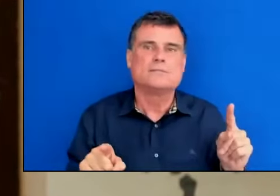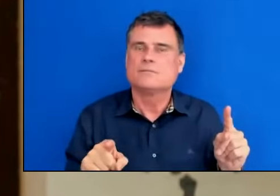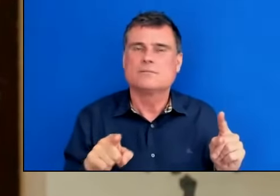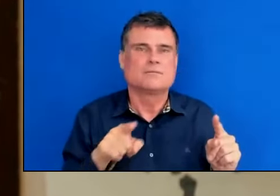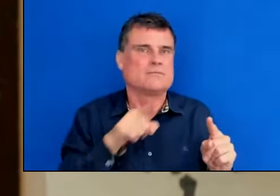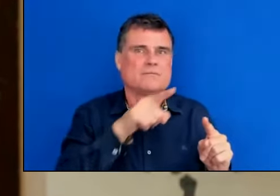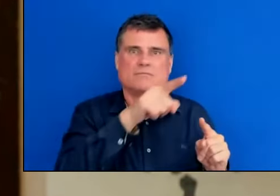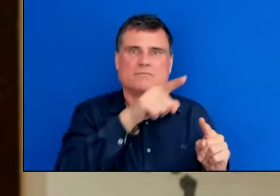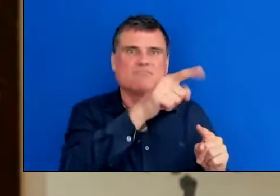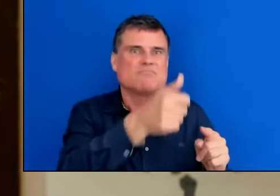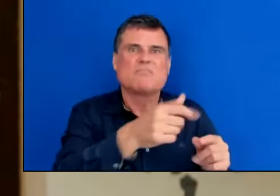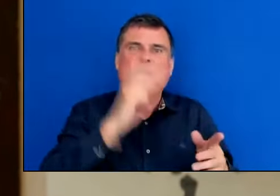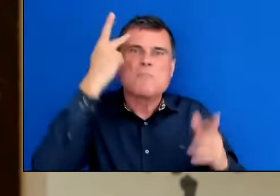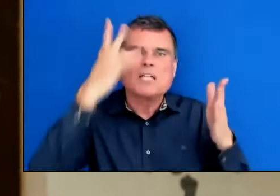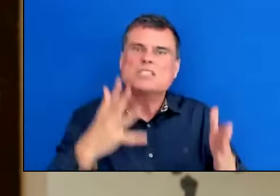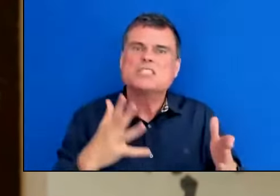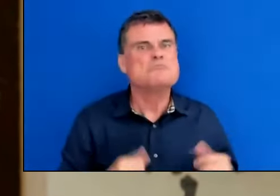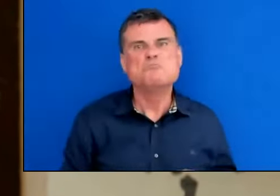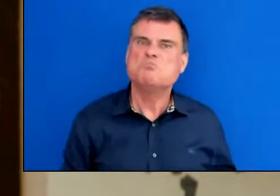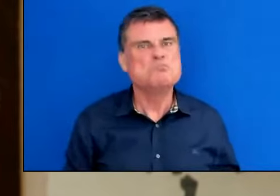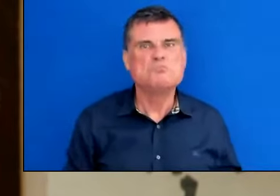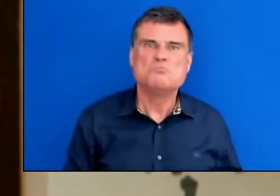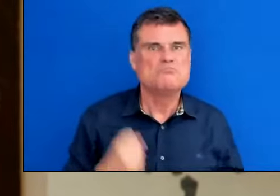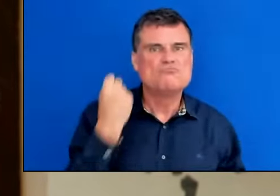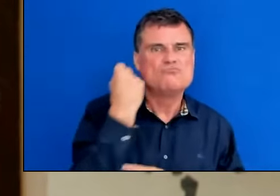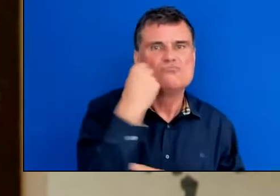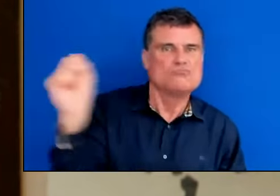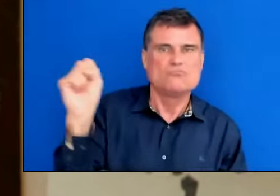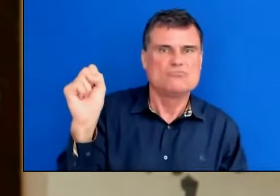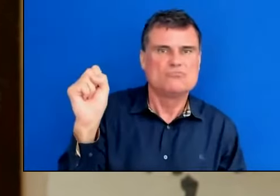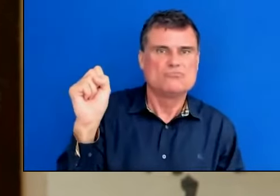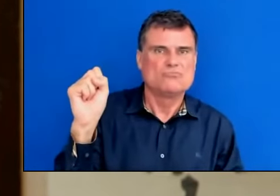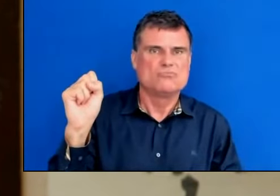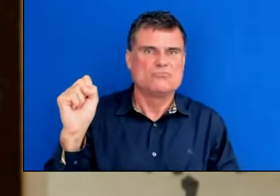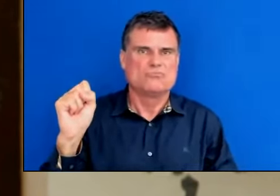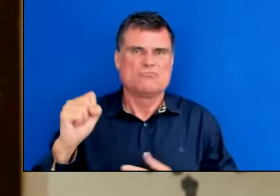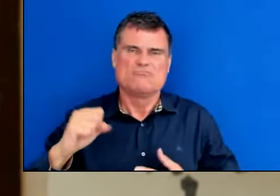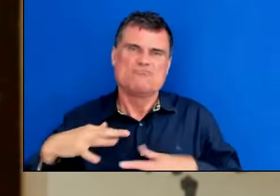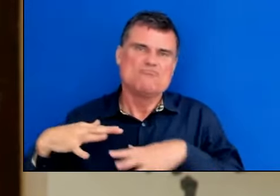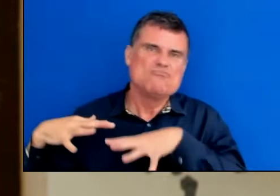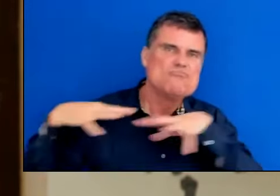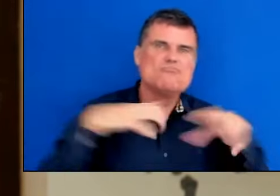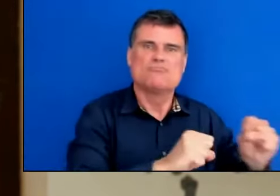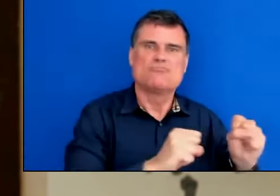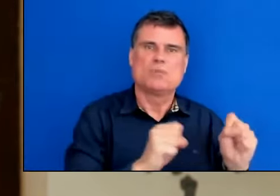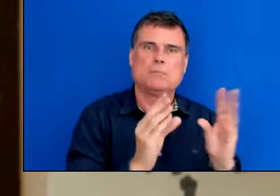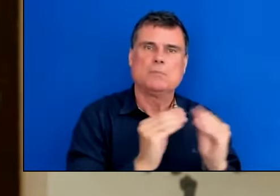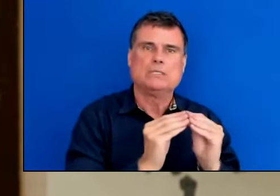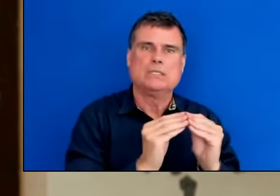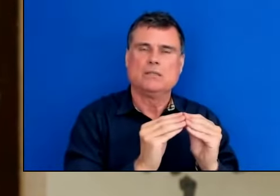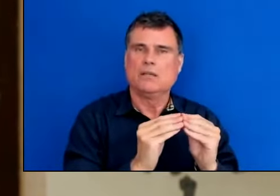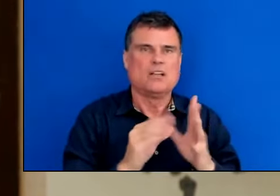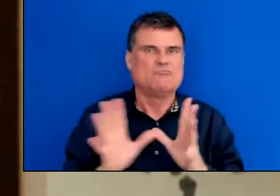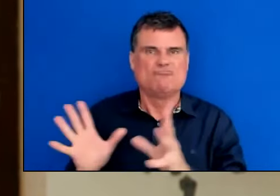was afraid that the BC politicians were going to charge across the table to manhandle me.